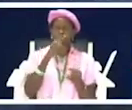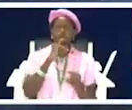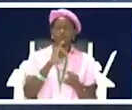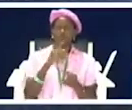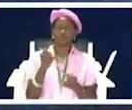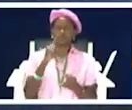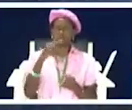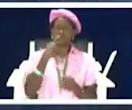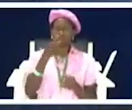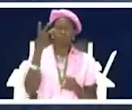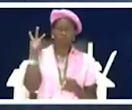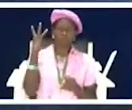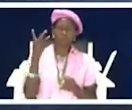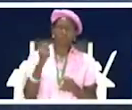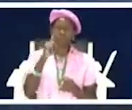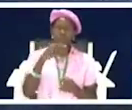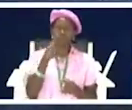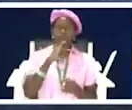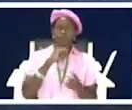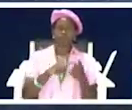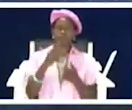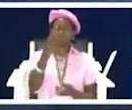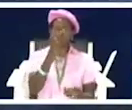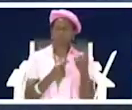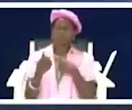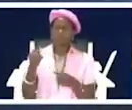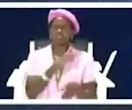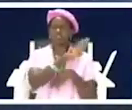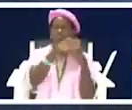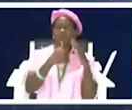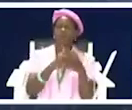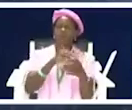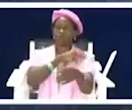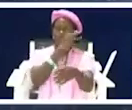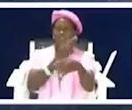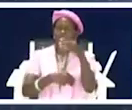the one who was, the one who is to come, the Almighty.